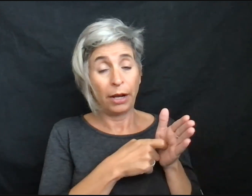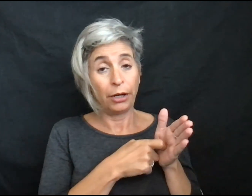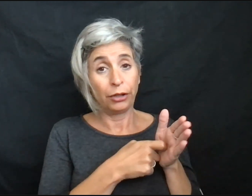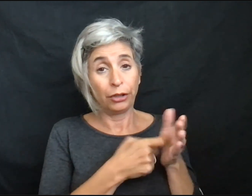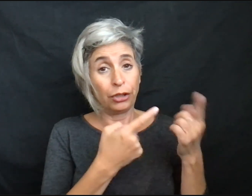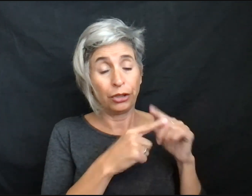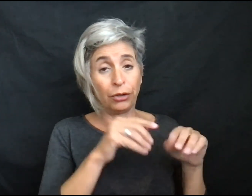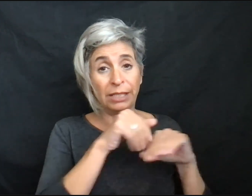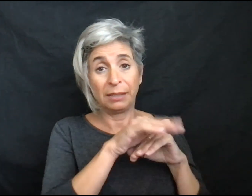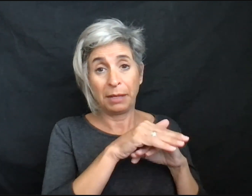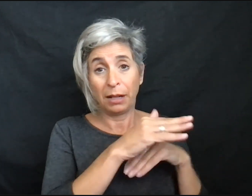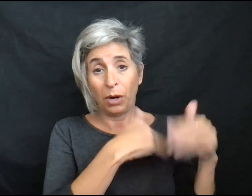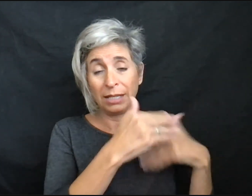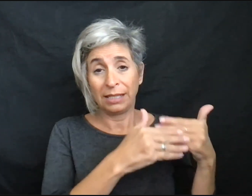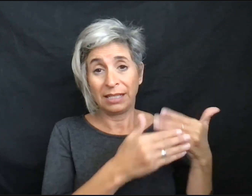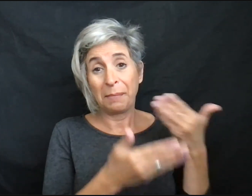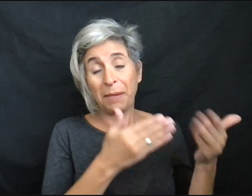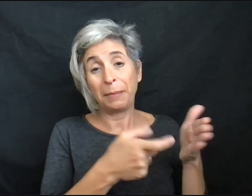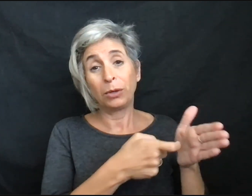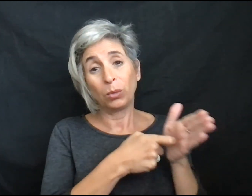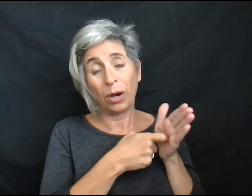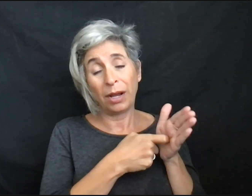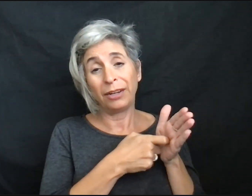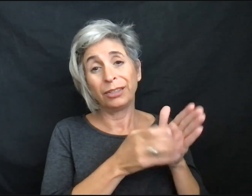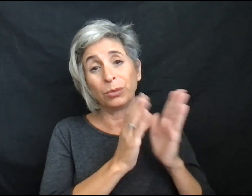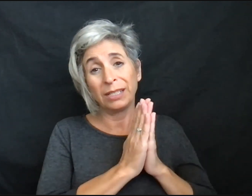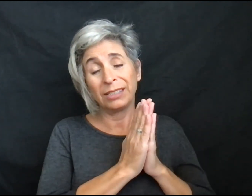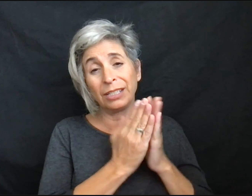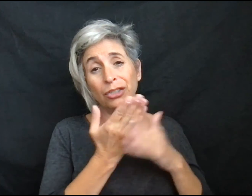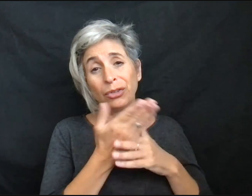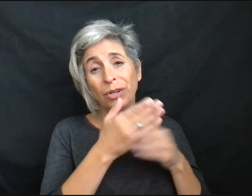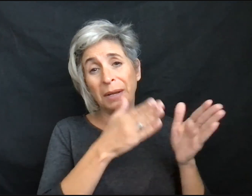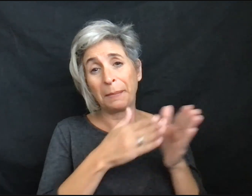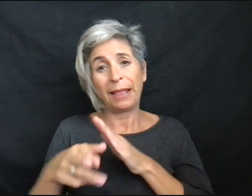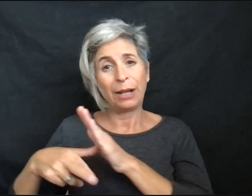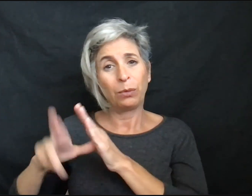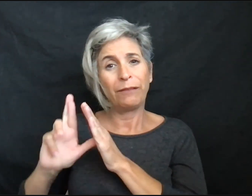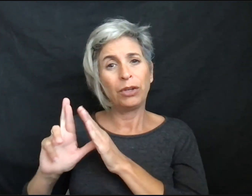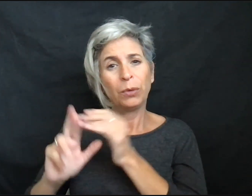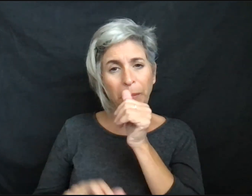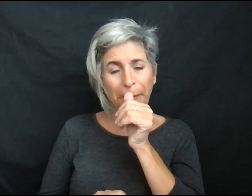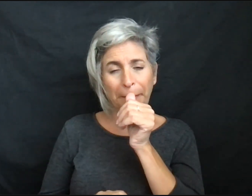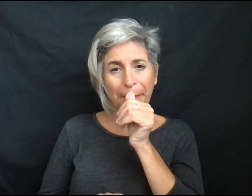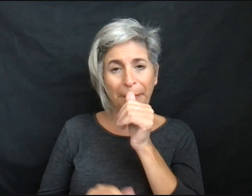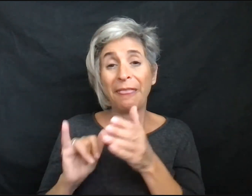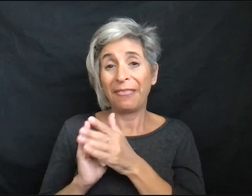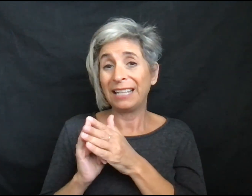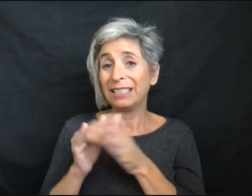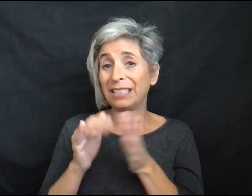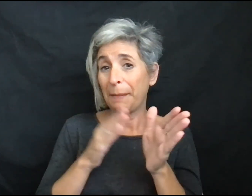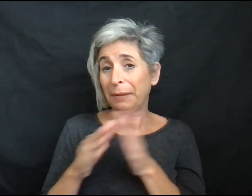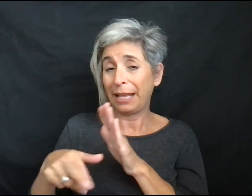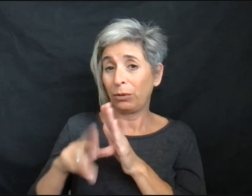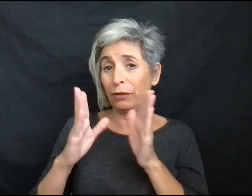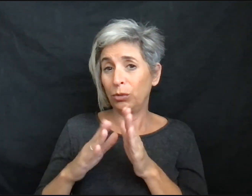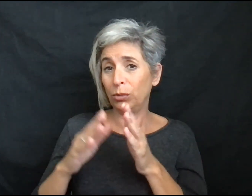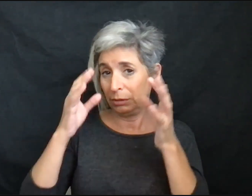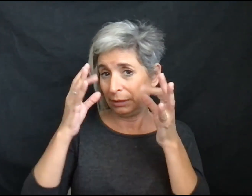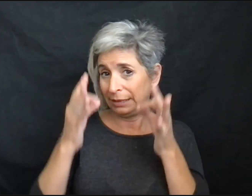submittal. It may be requested during plan review. And that's at the plan reviewer's